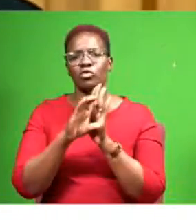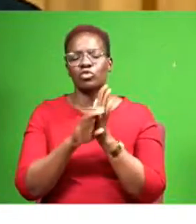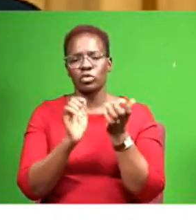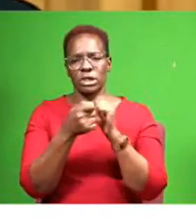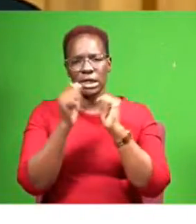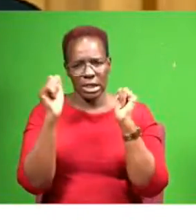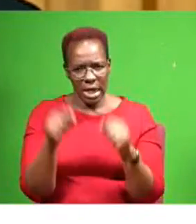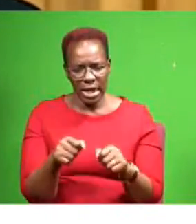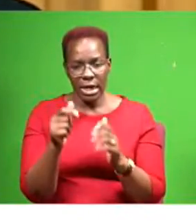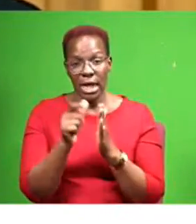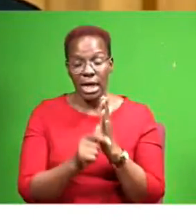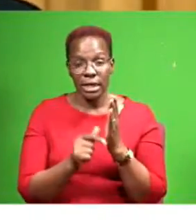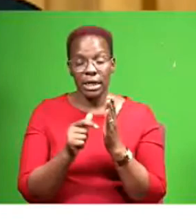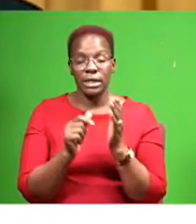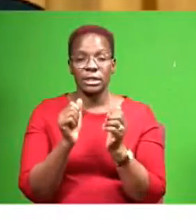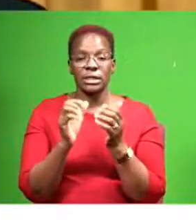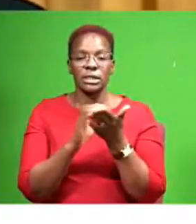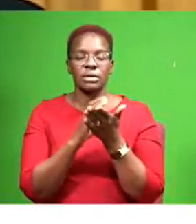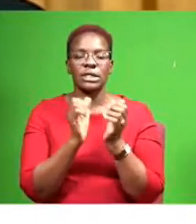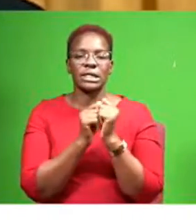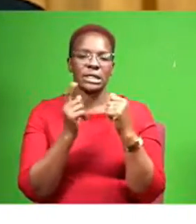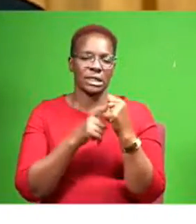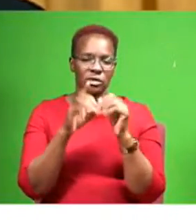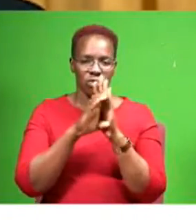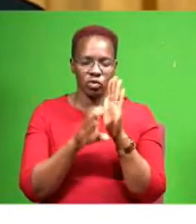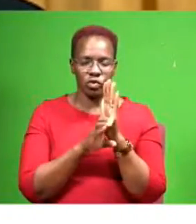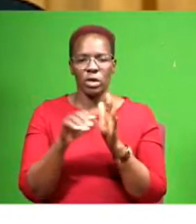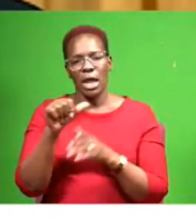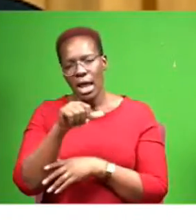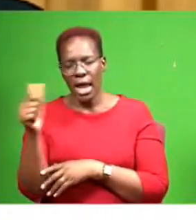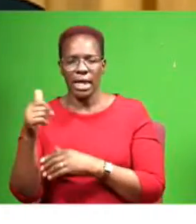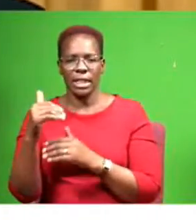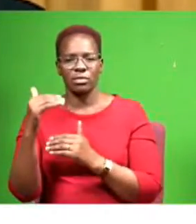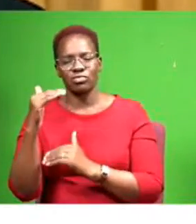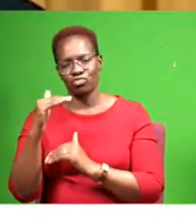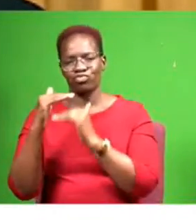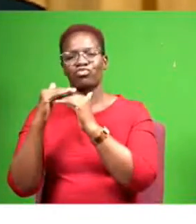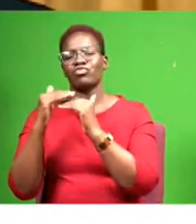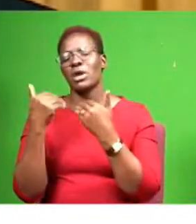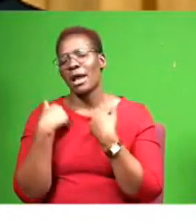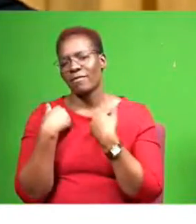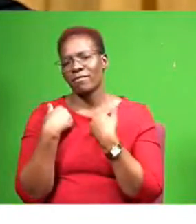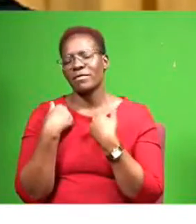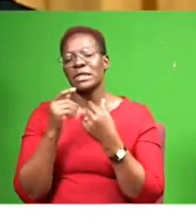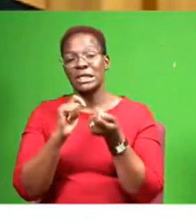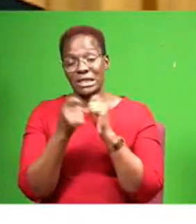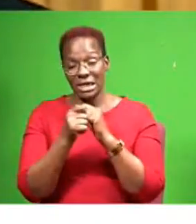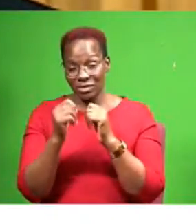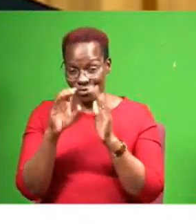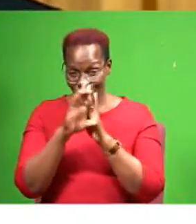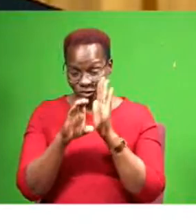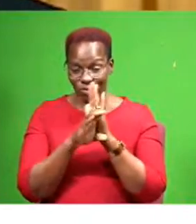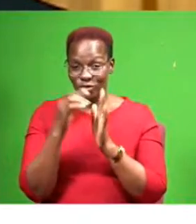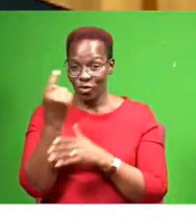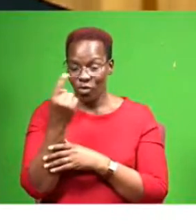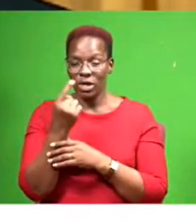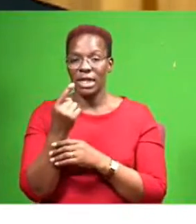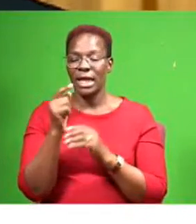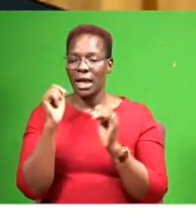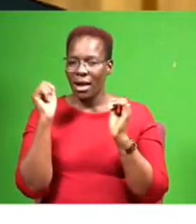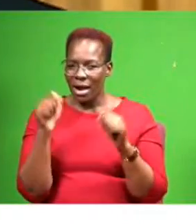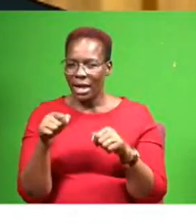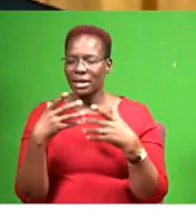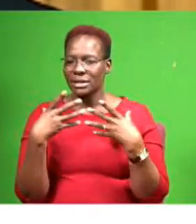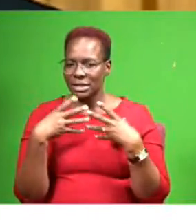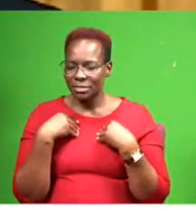amendable under Chapter 16 of the Constitution, there is an implied limitation that amendment of the Constitution will only be permissible